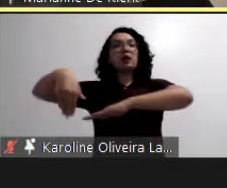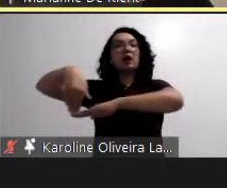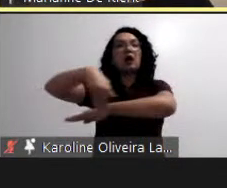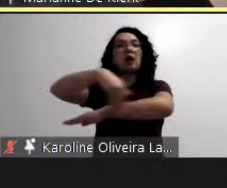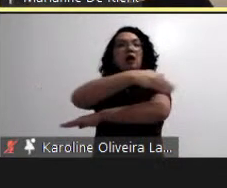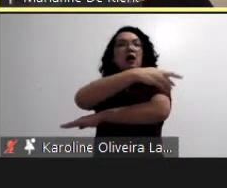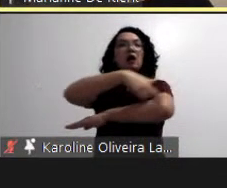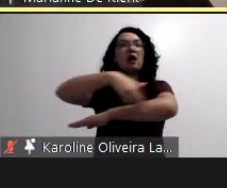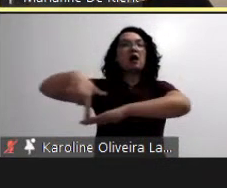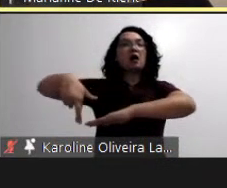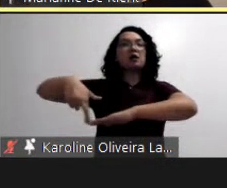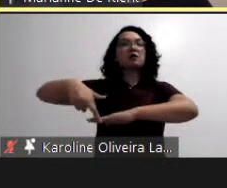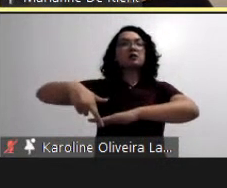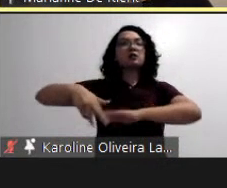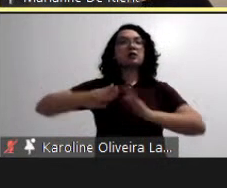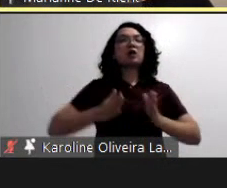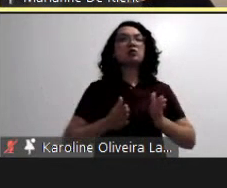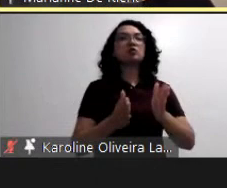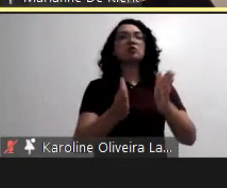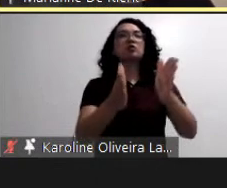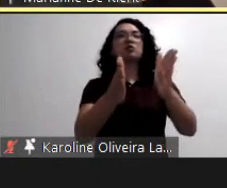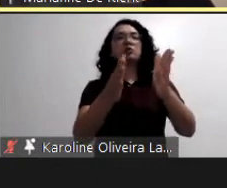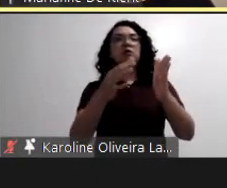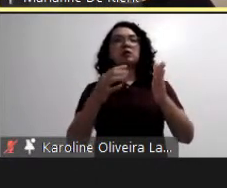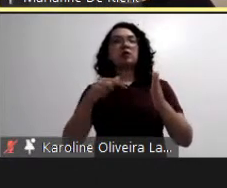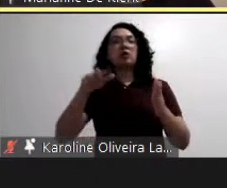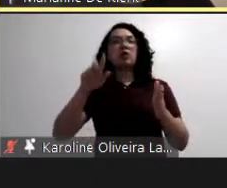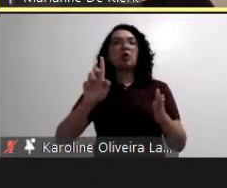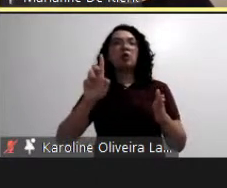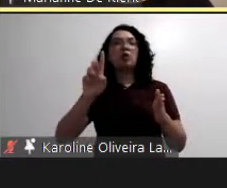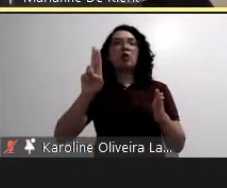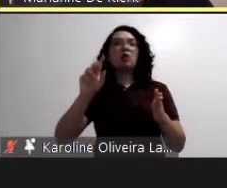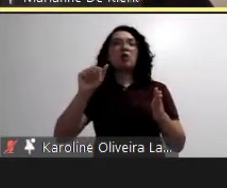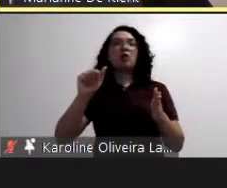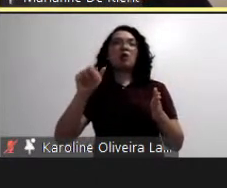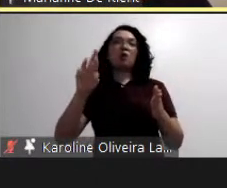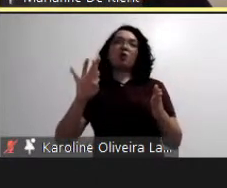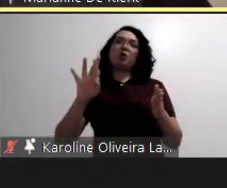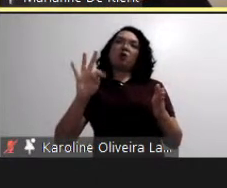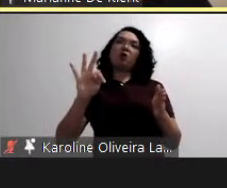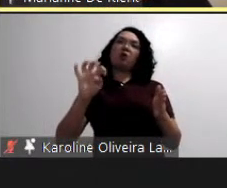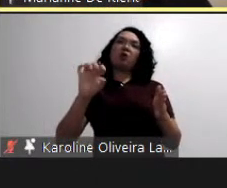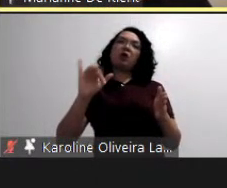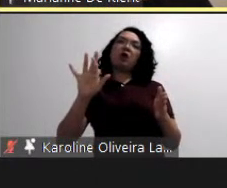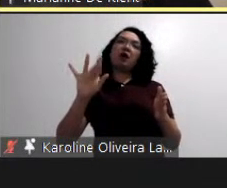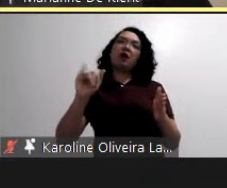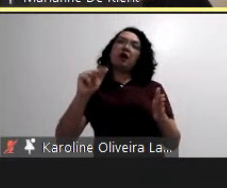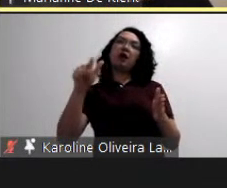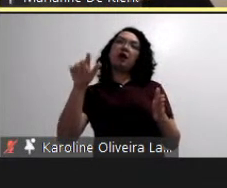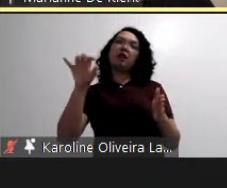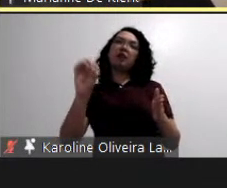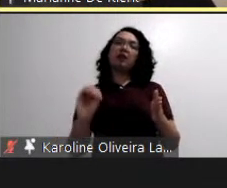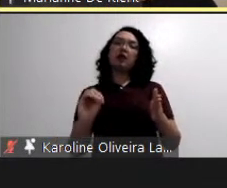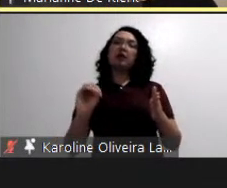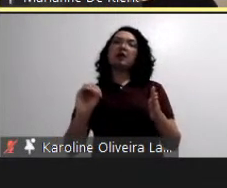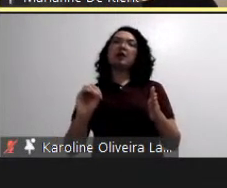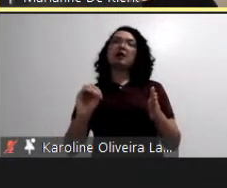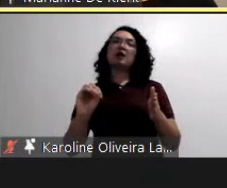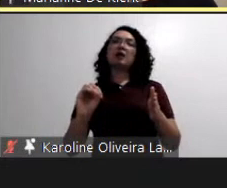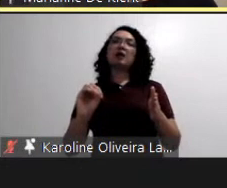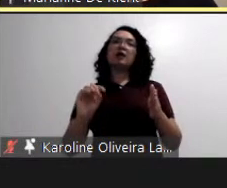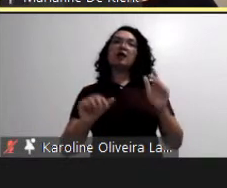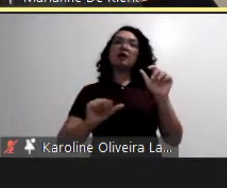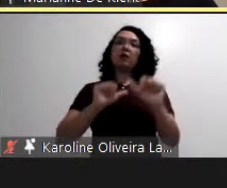nationalist government that enforced apartheid spatial planning wanted to project, completely